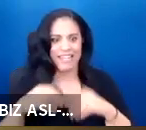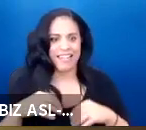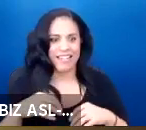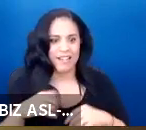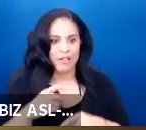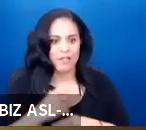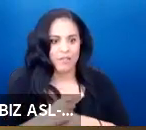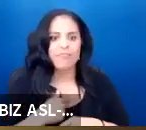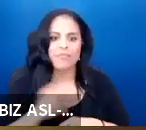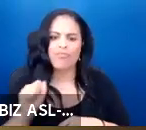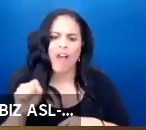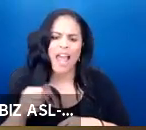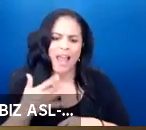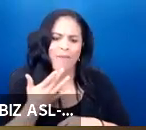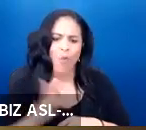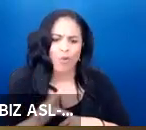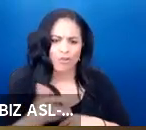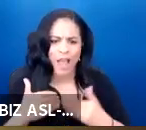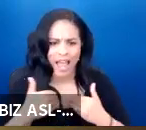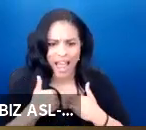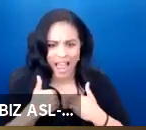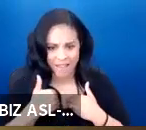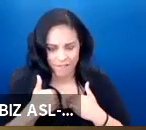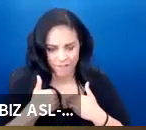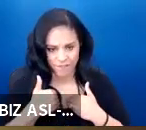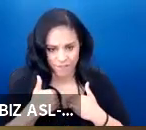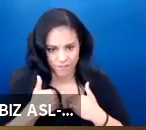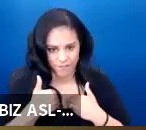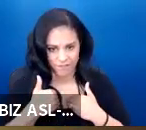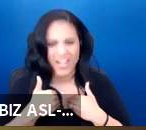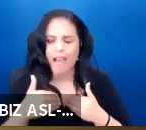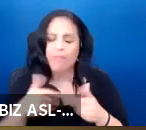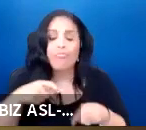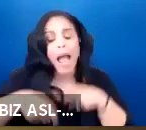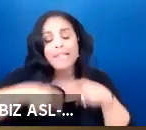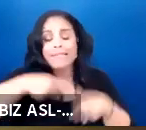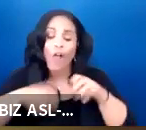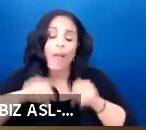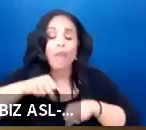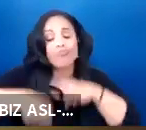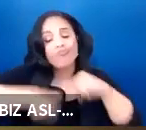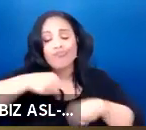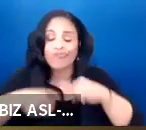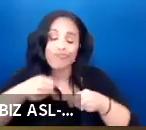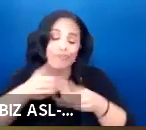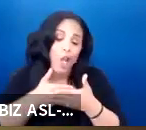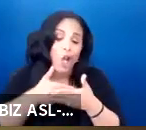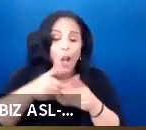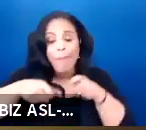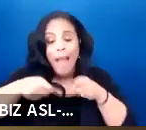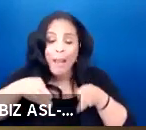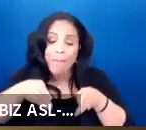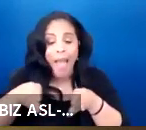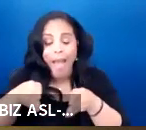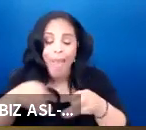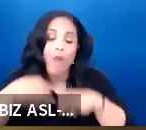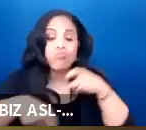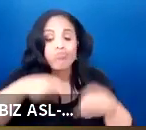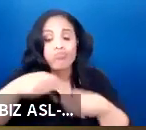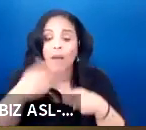I'm fortunate that I, you know, have a bicycle, live near the bike path, and you know, this beautiful